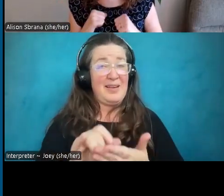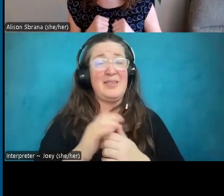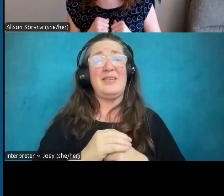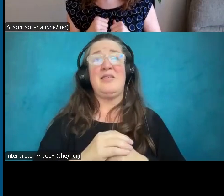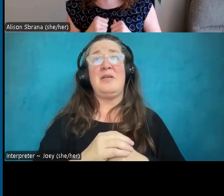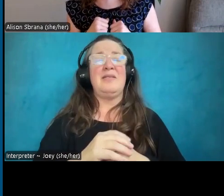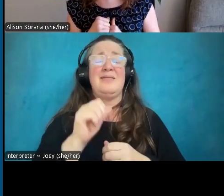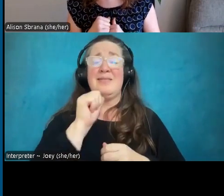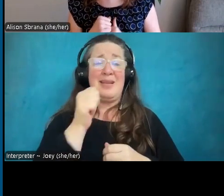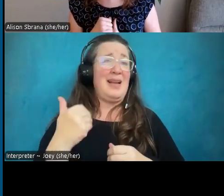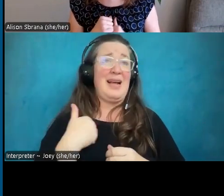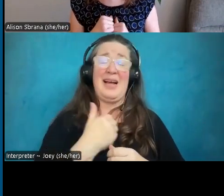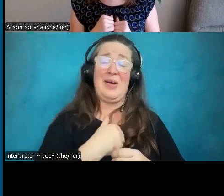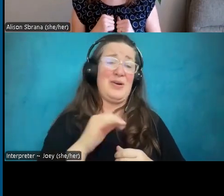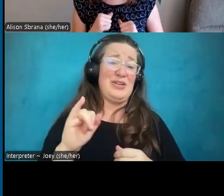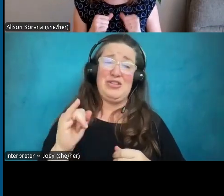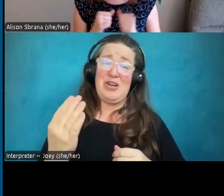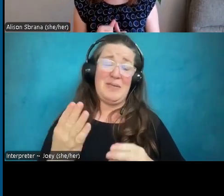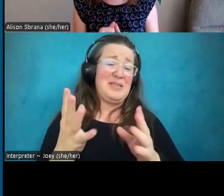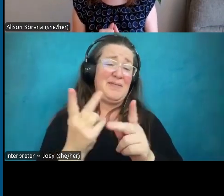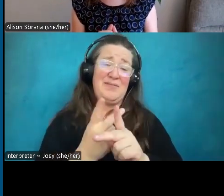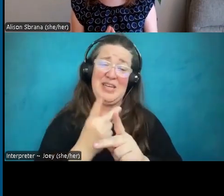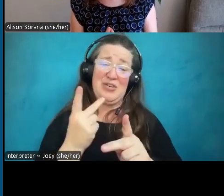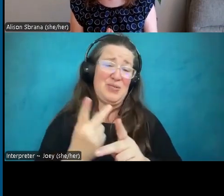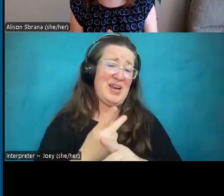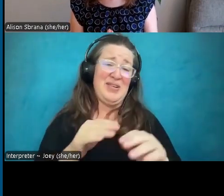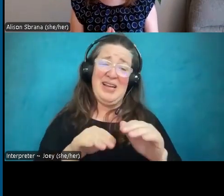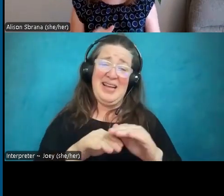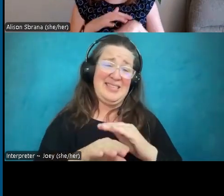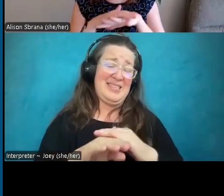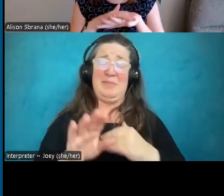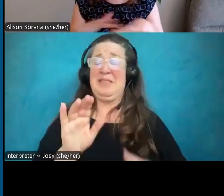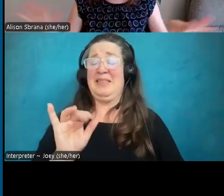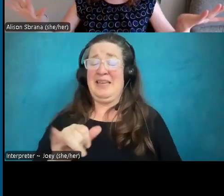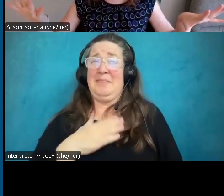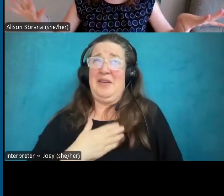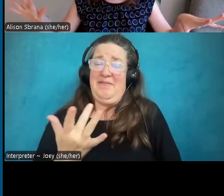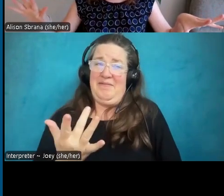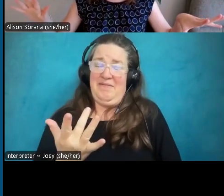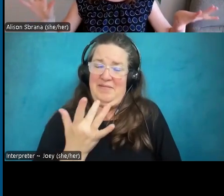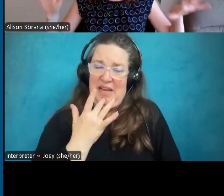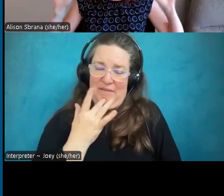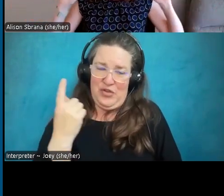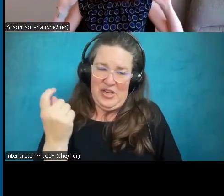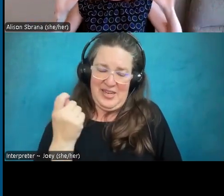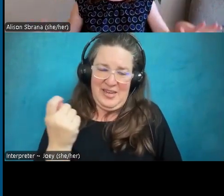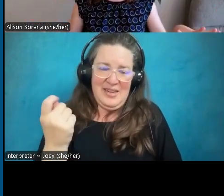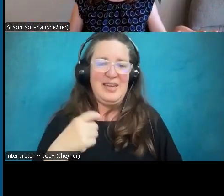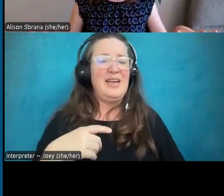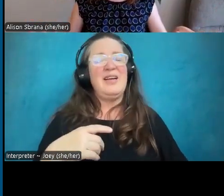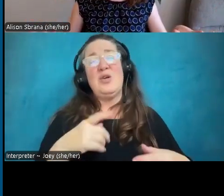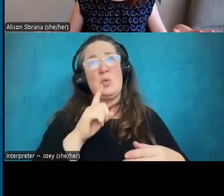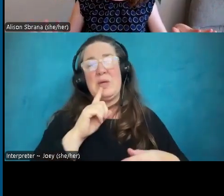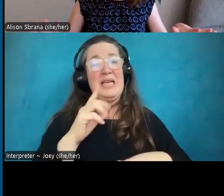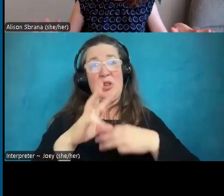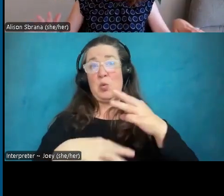our job to figure out accessibility. That's probably my favorite thing, because the rest of the time in this world was